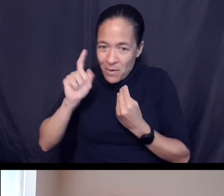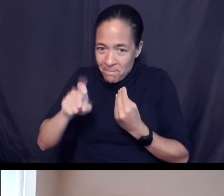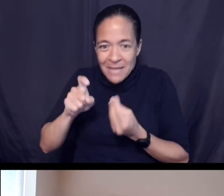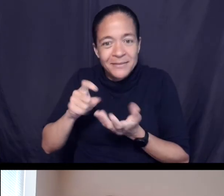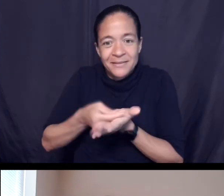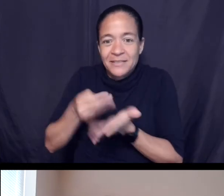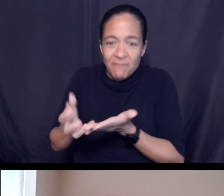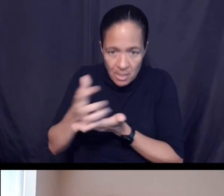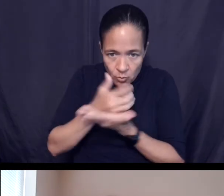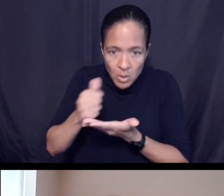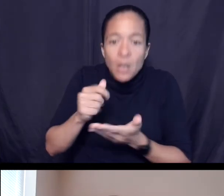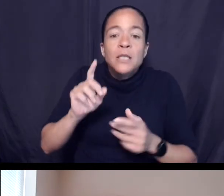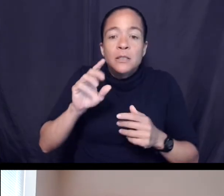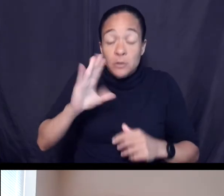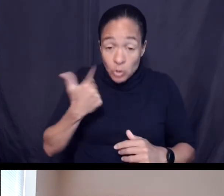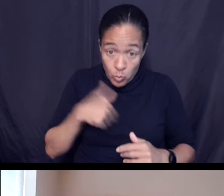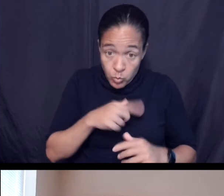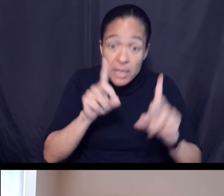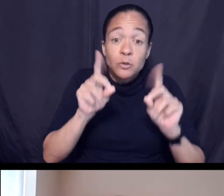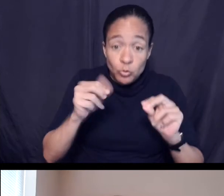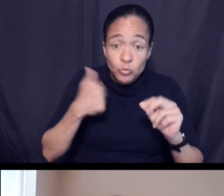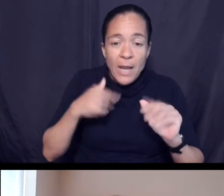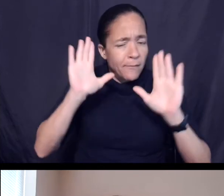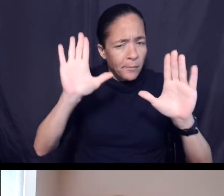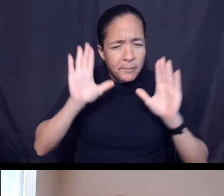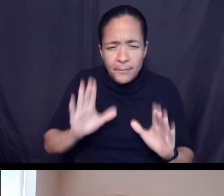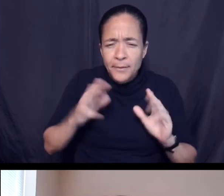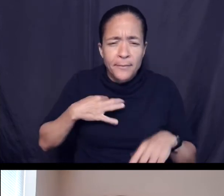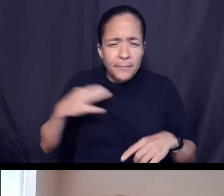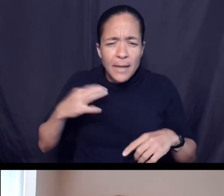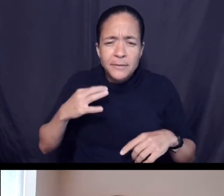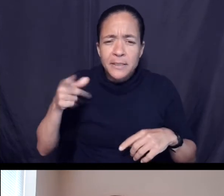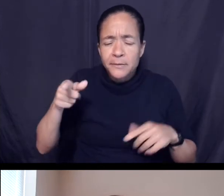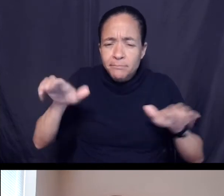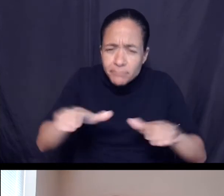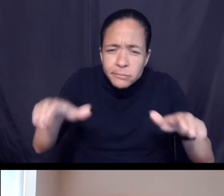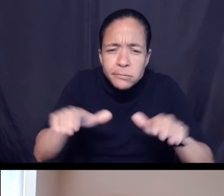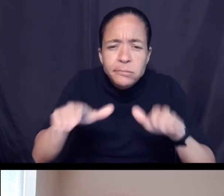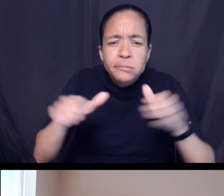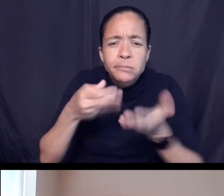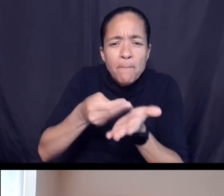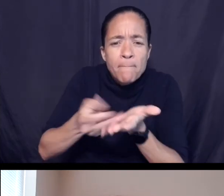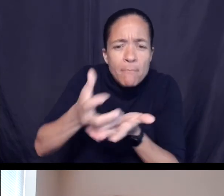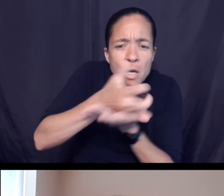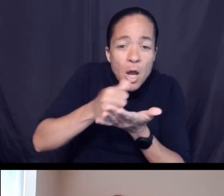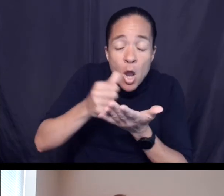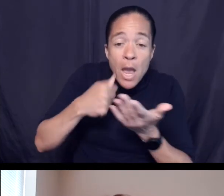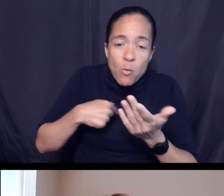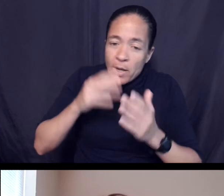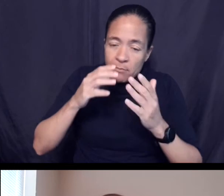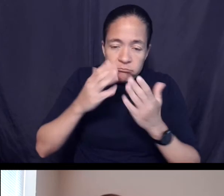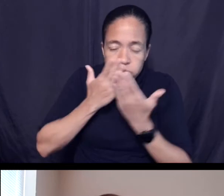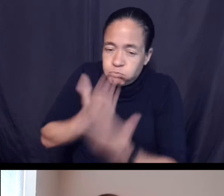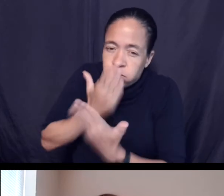work. We have great volunteers that fundraise for us, and we're always so happy because that money goes back to the mission